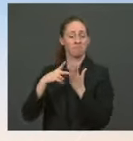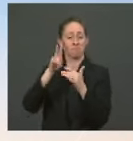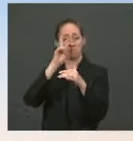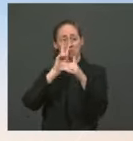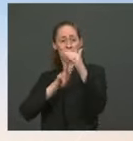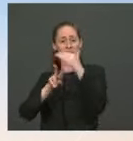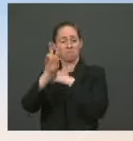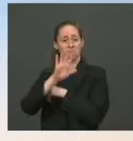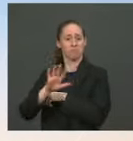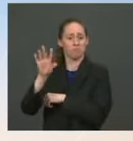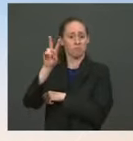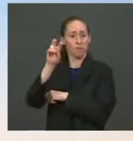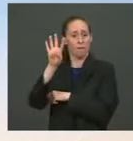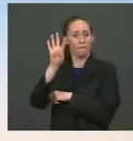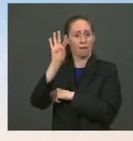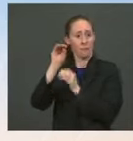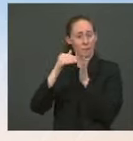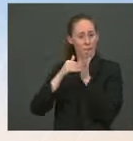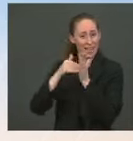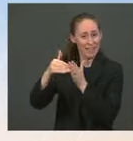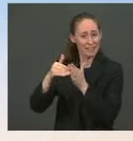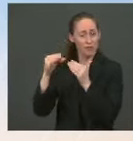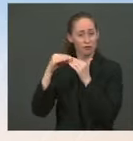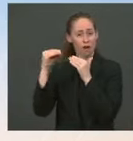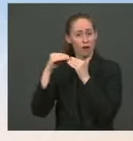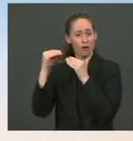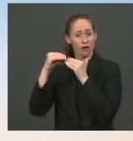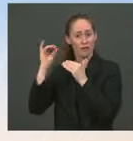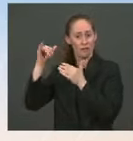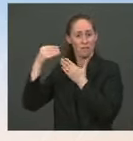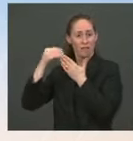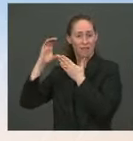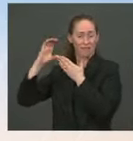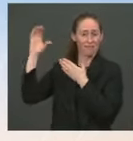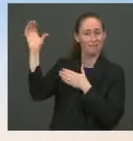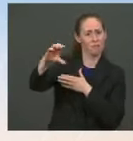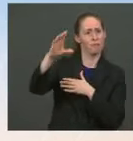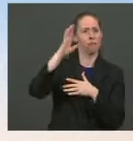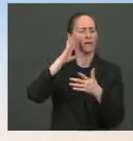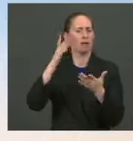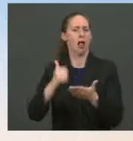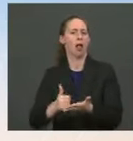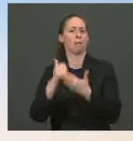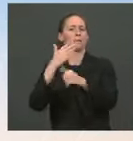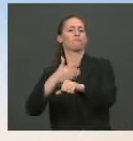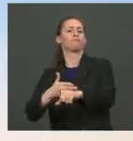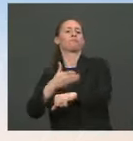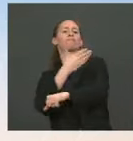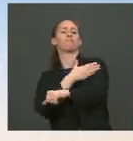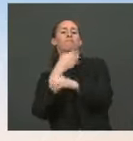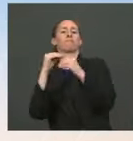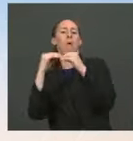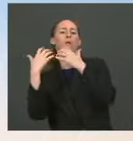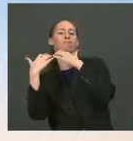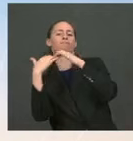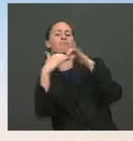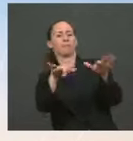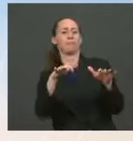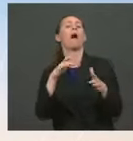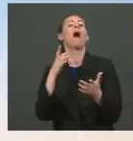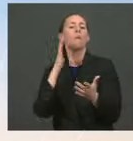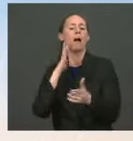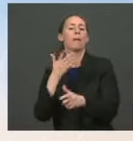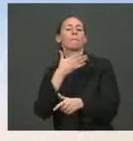ports, and in the weeks and months that follow, billions of dollars additional money will be flowing to improve our critical port infrastructure.